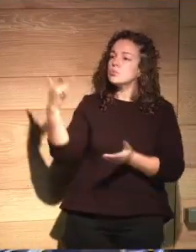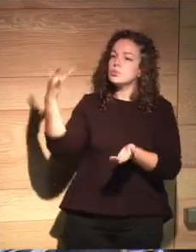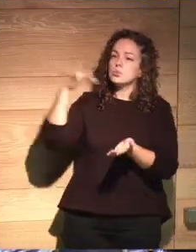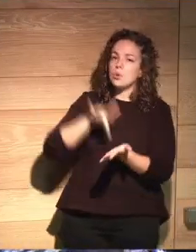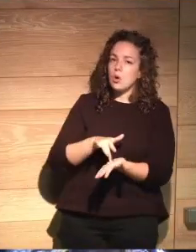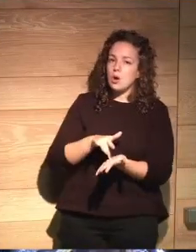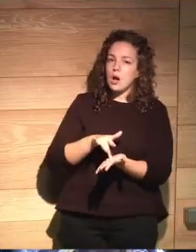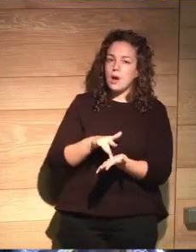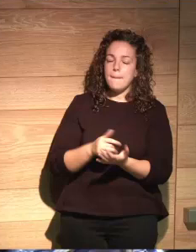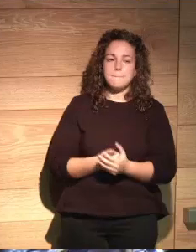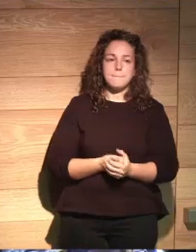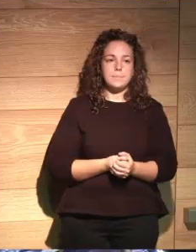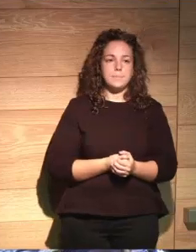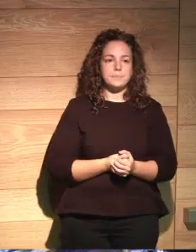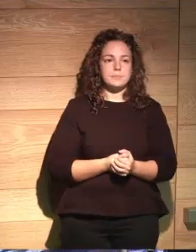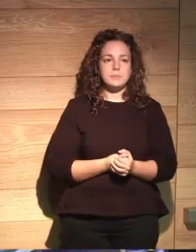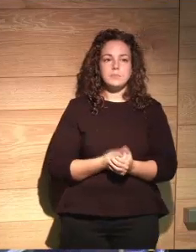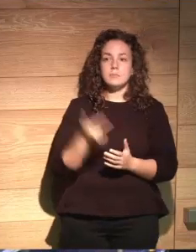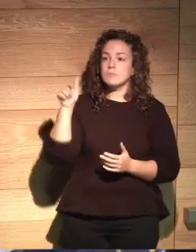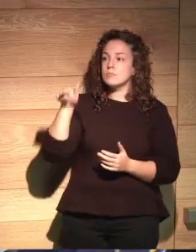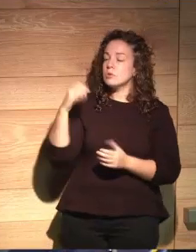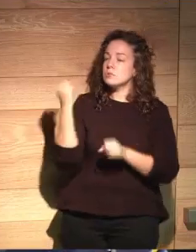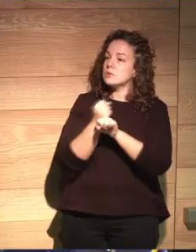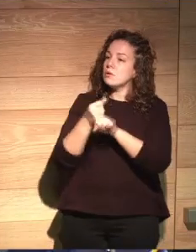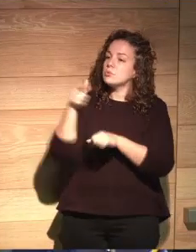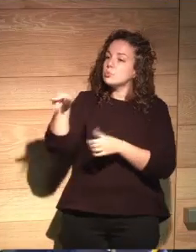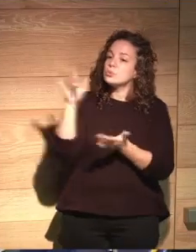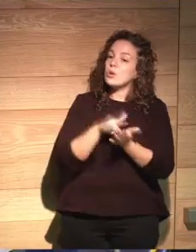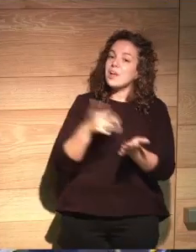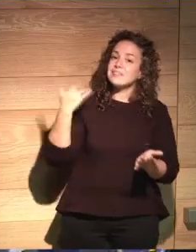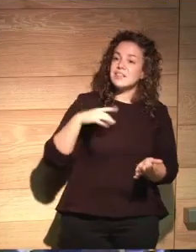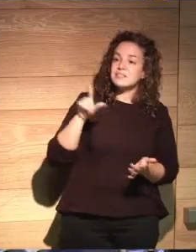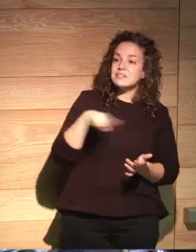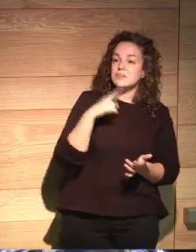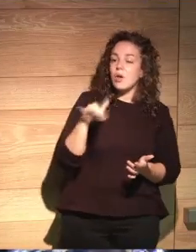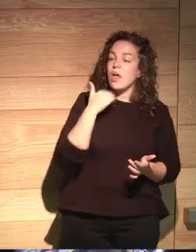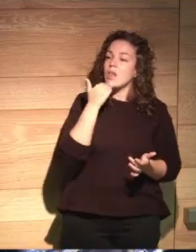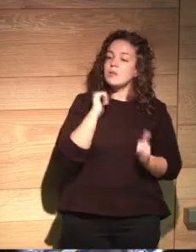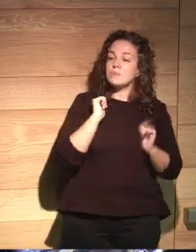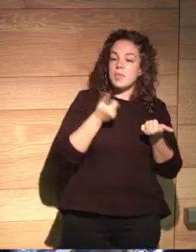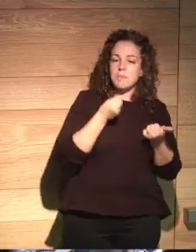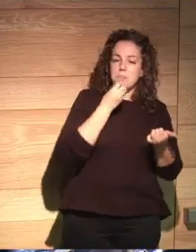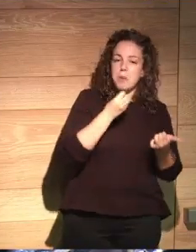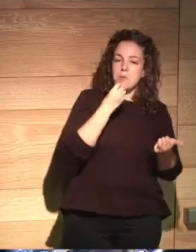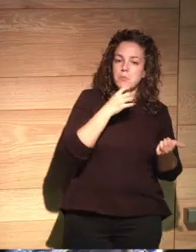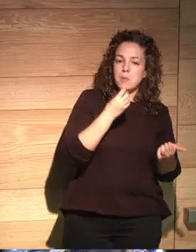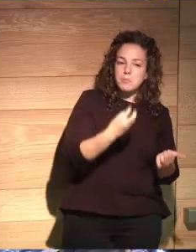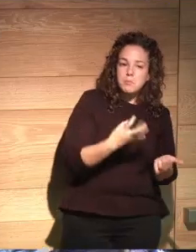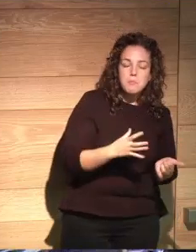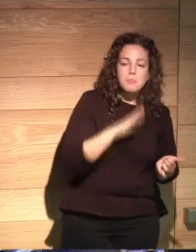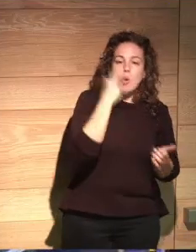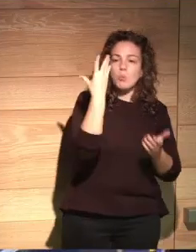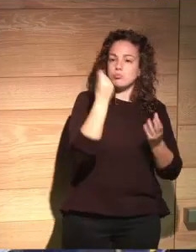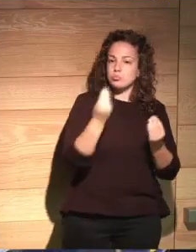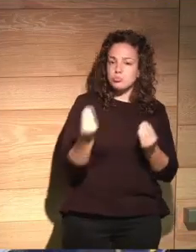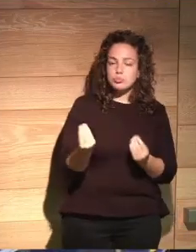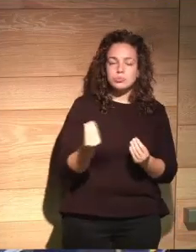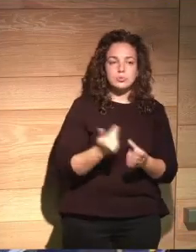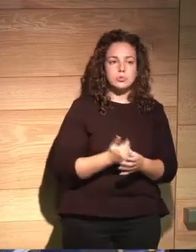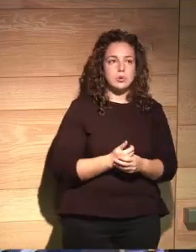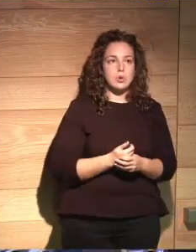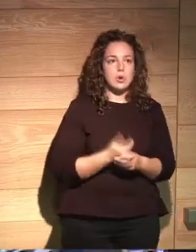have you detected this in your contributions? Something that starts very well, in a